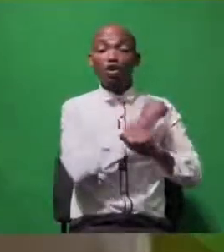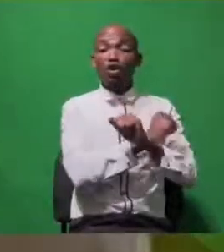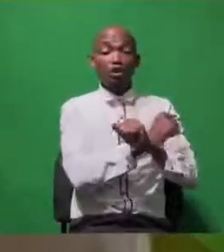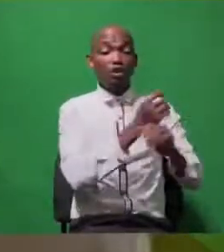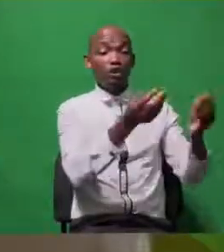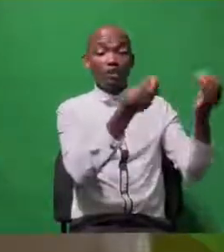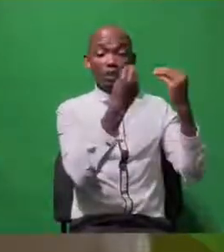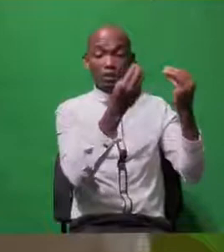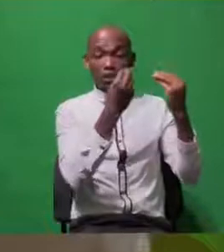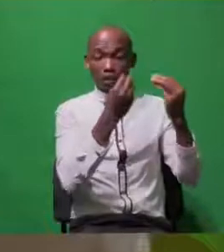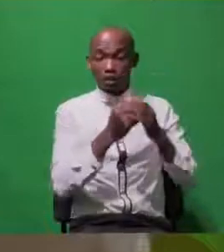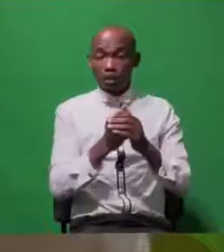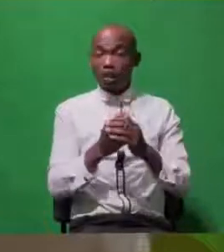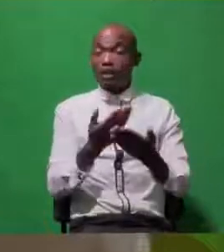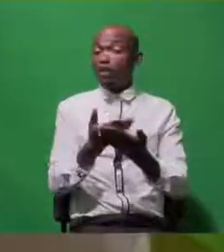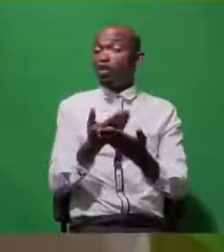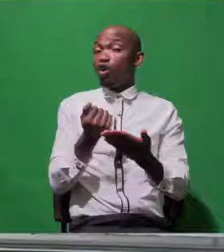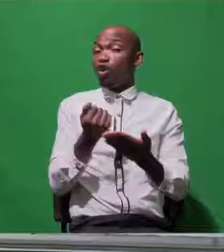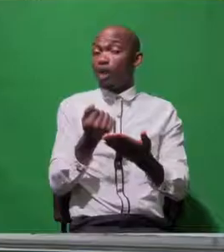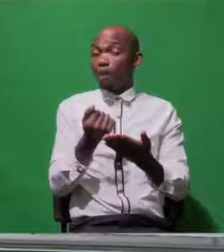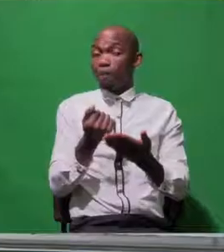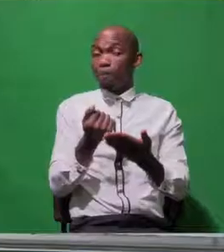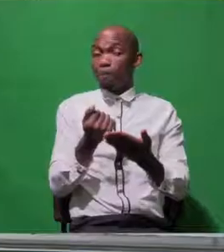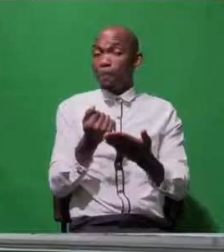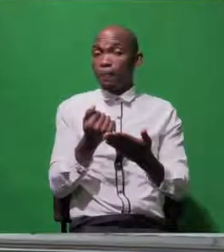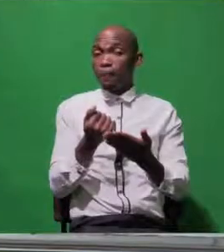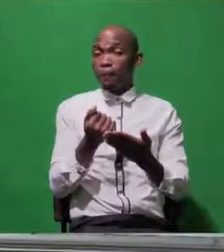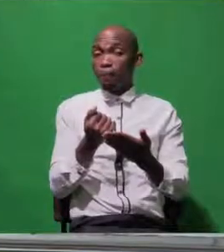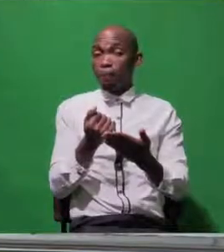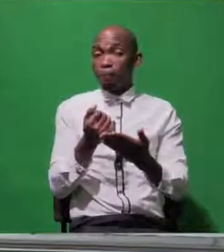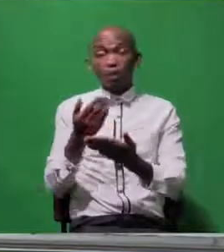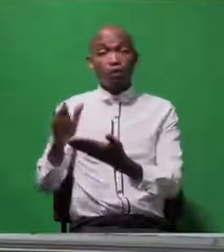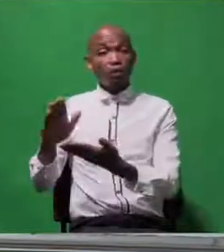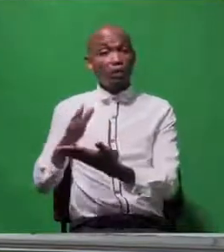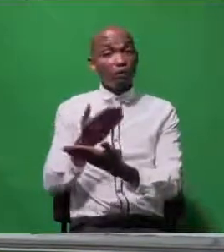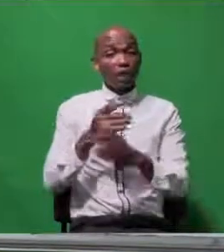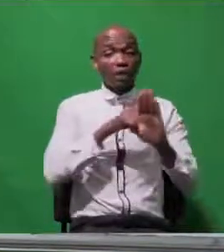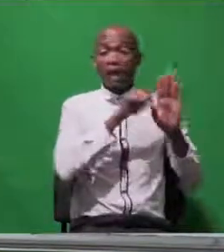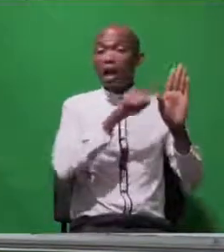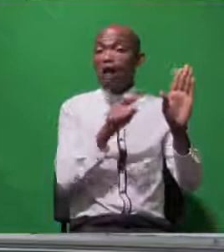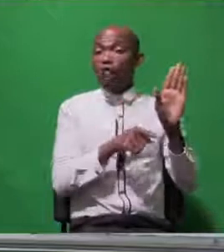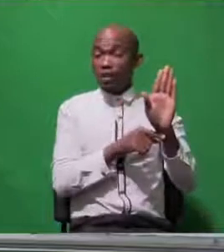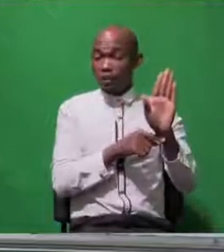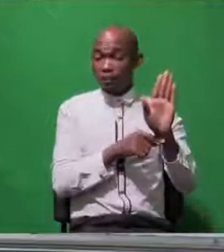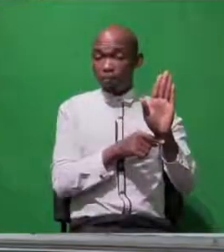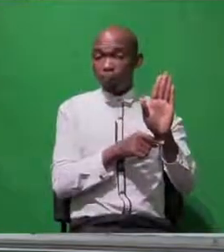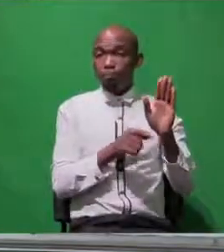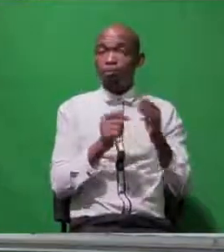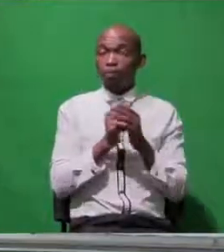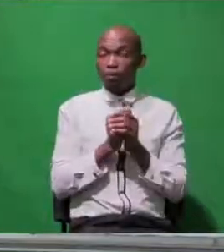provided colonial education in order to divide Africans,